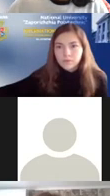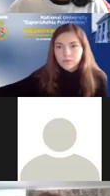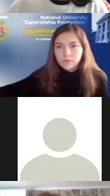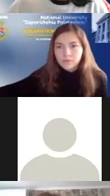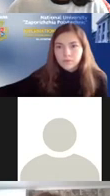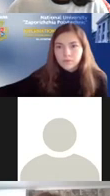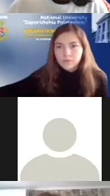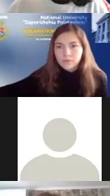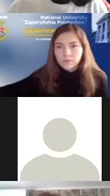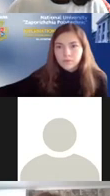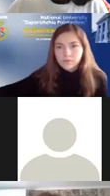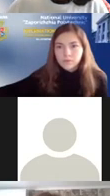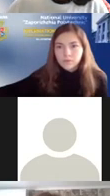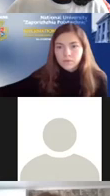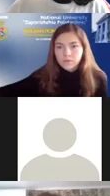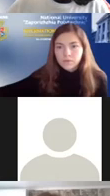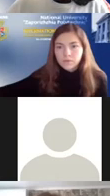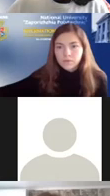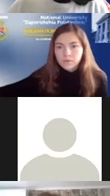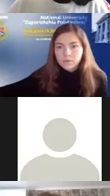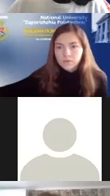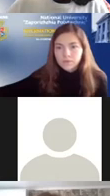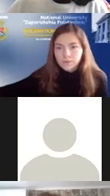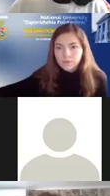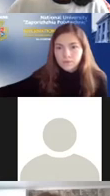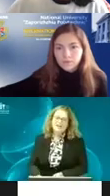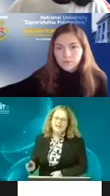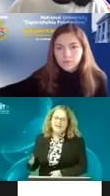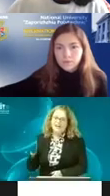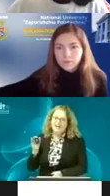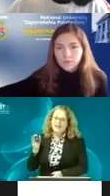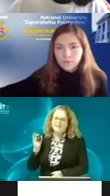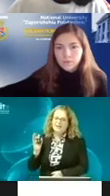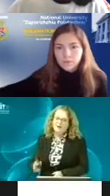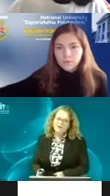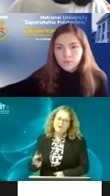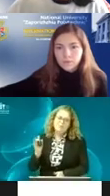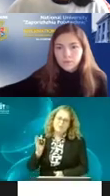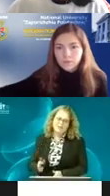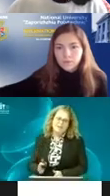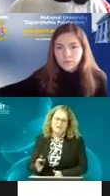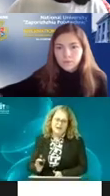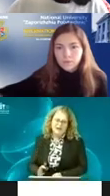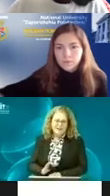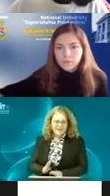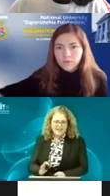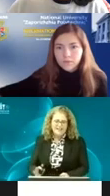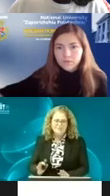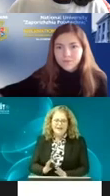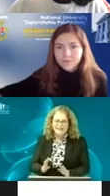With the help of my friends here. So, Sion, Rasdenia, Zaporizhzhia, Polytechnica.